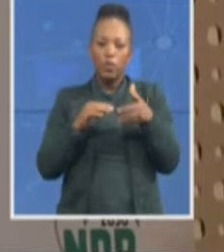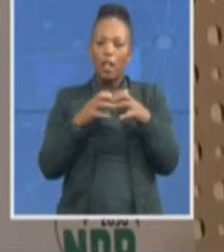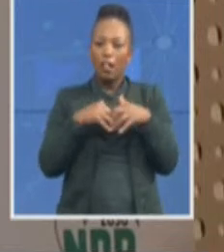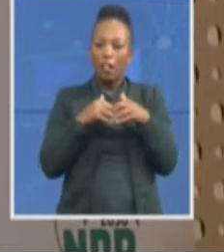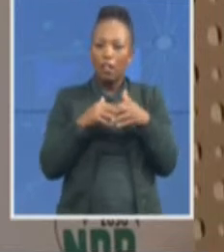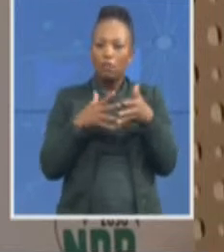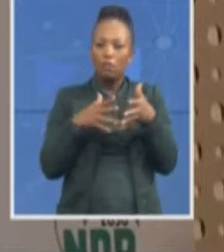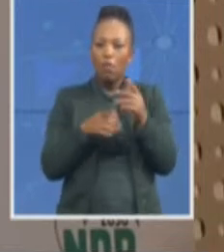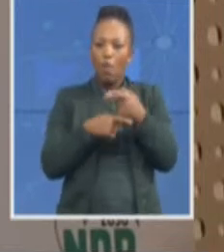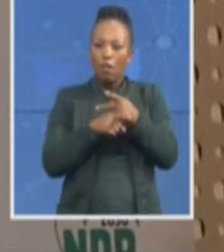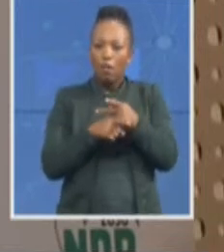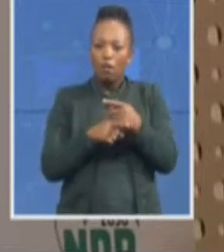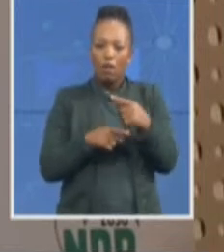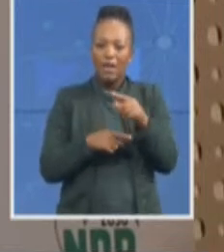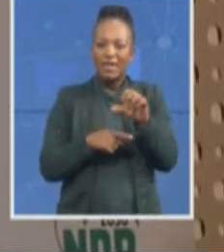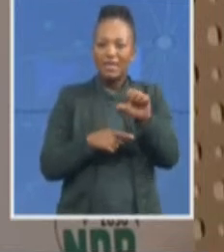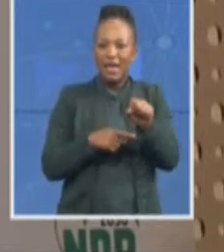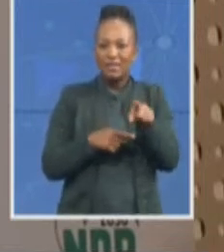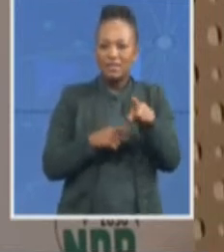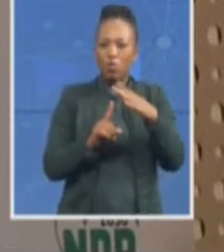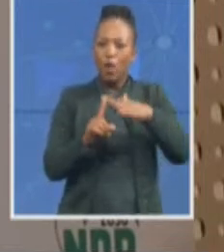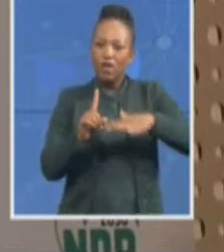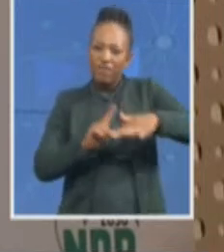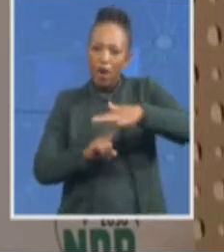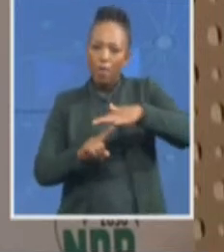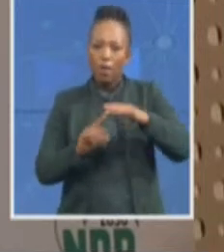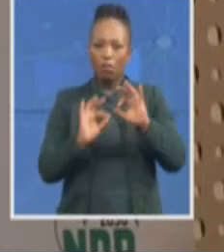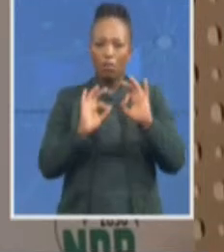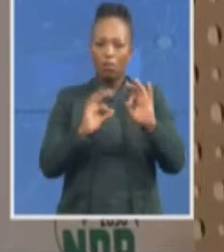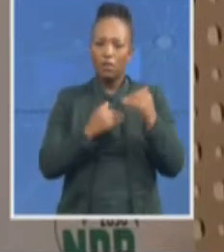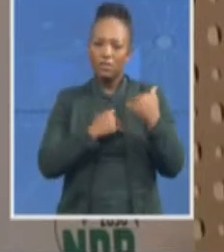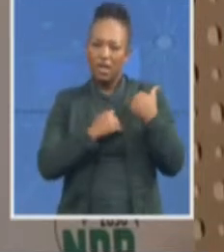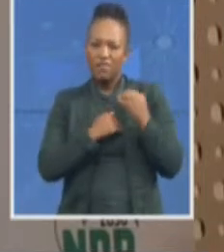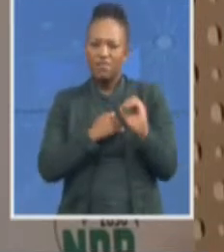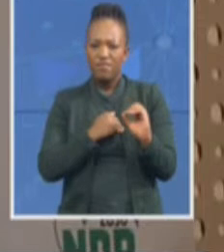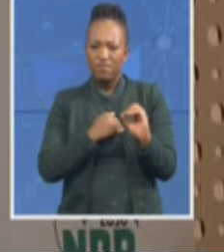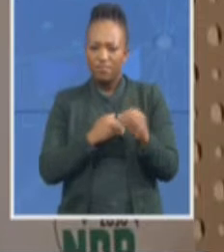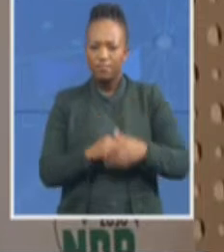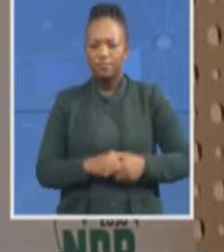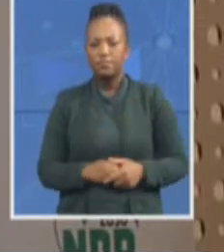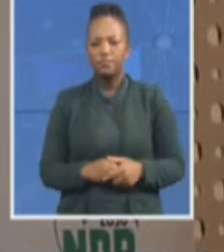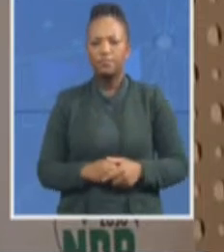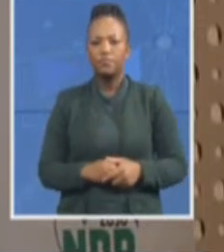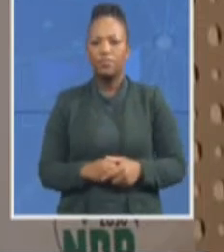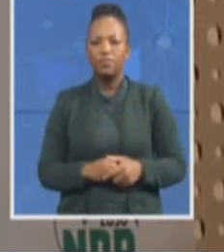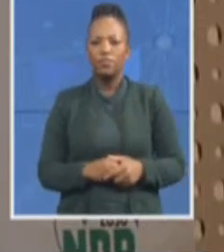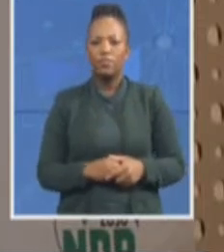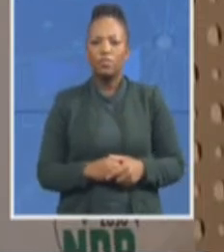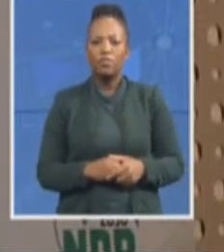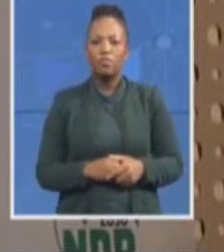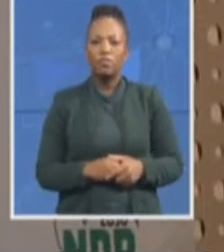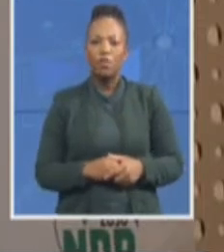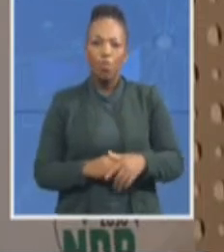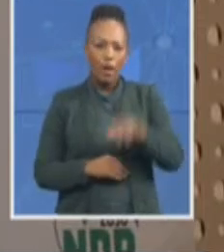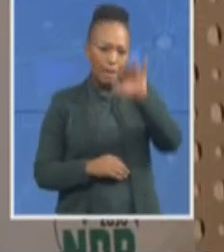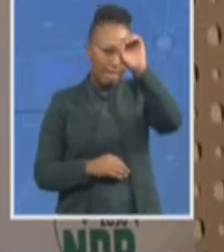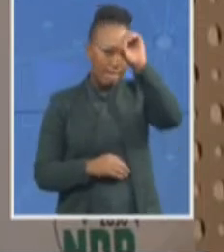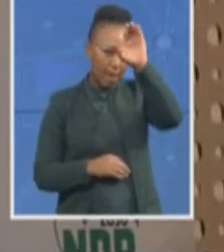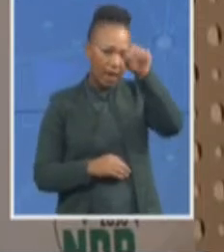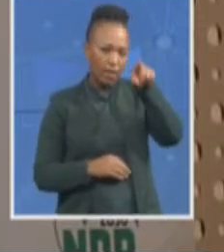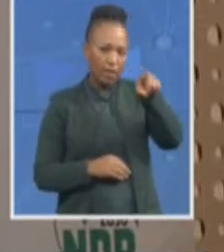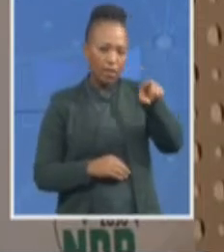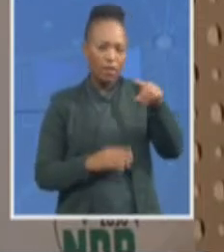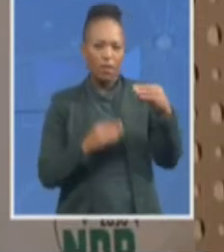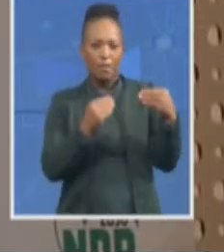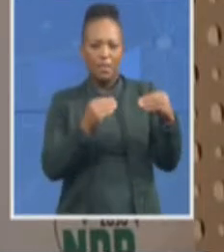friendly fuel. On the exploration strategy for the mining industry of South Africa, Cabinet